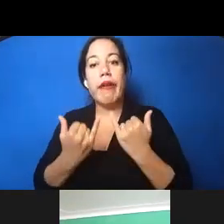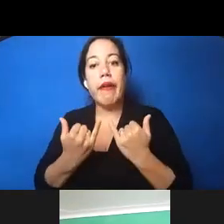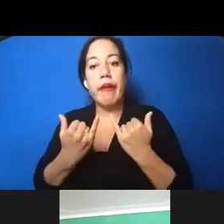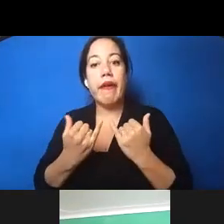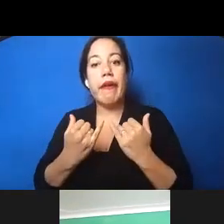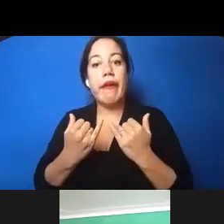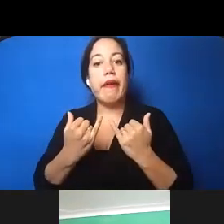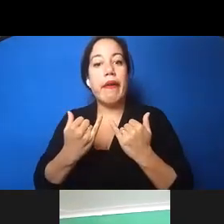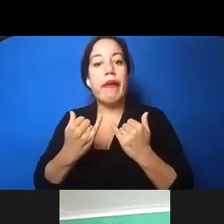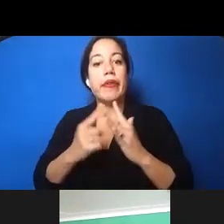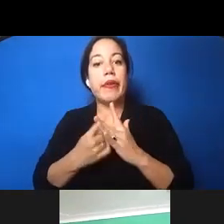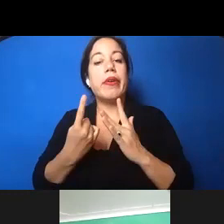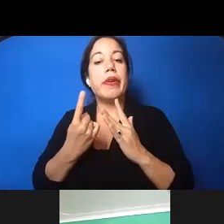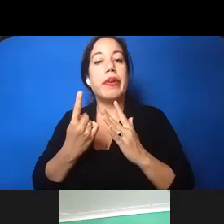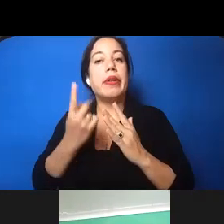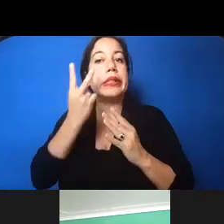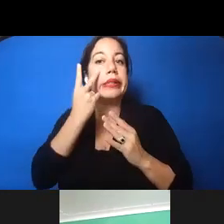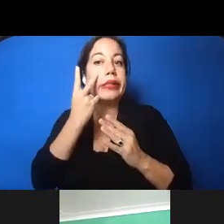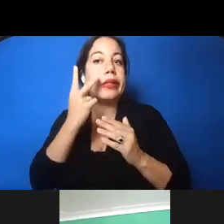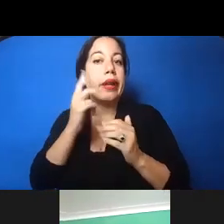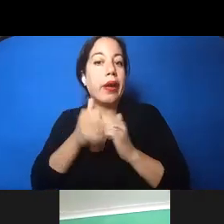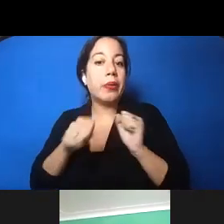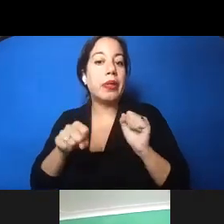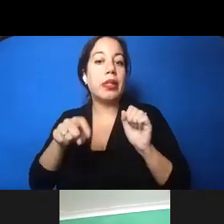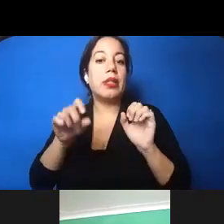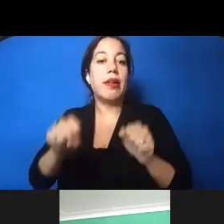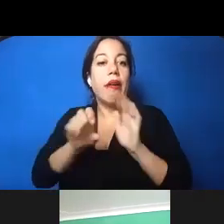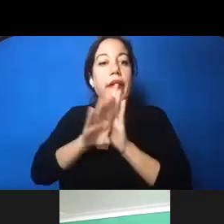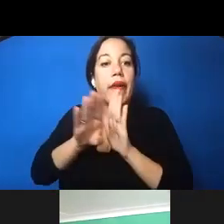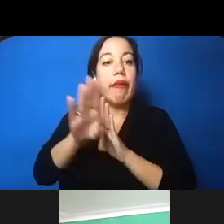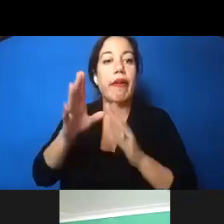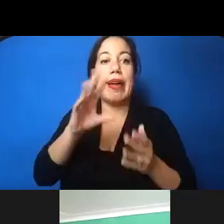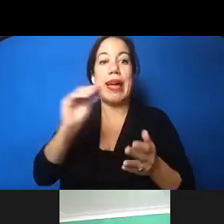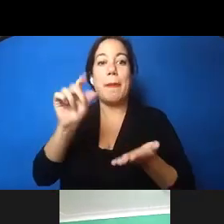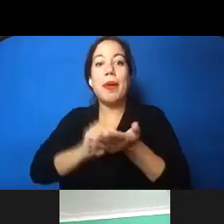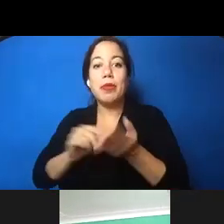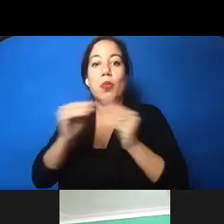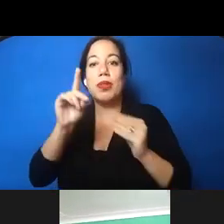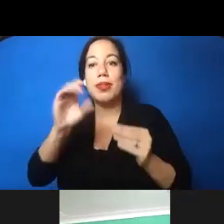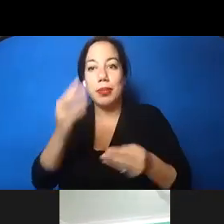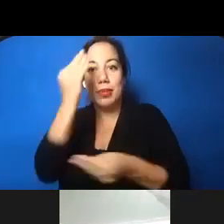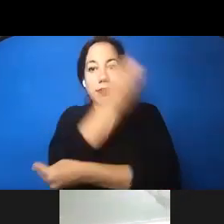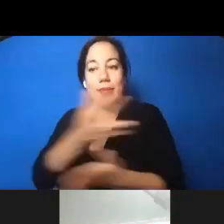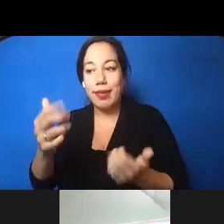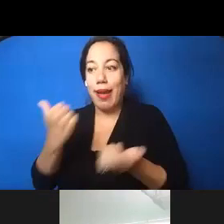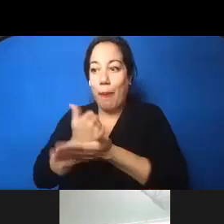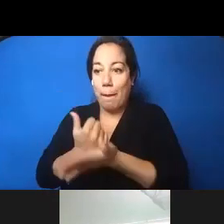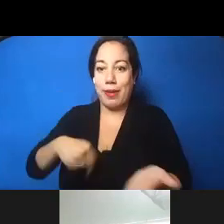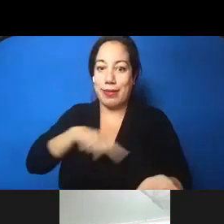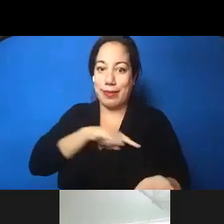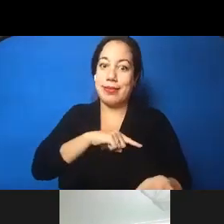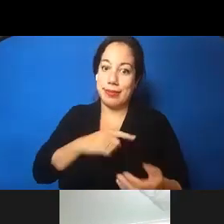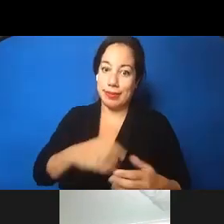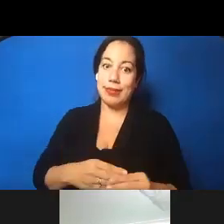see how we can be able to come up with a public policy document that will be able to assist us.